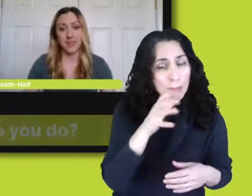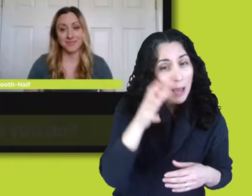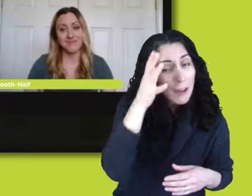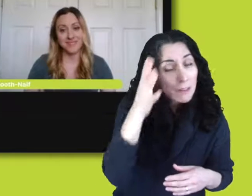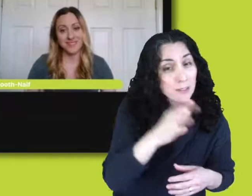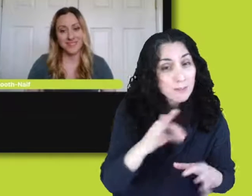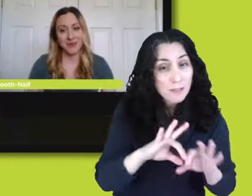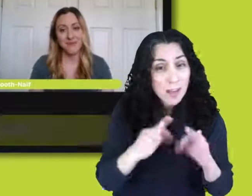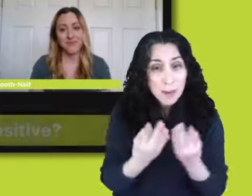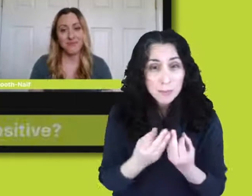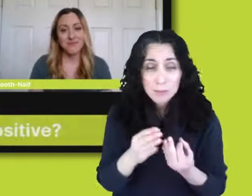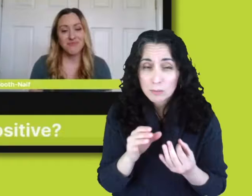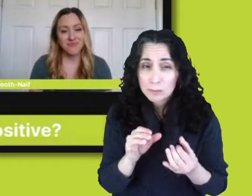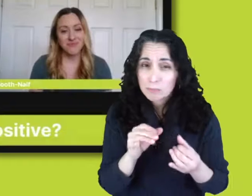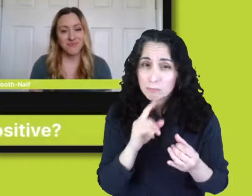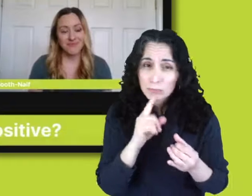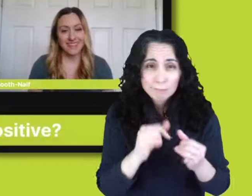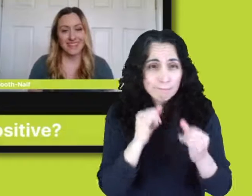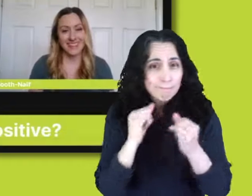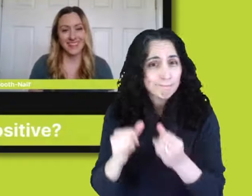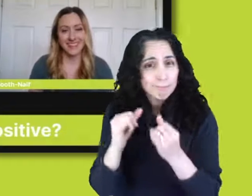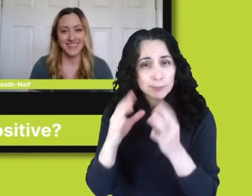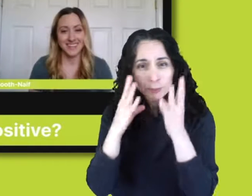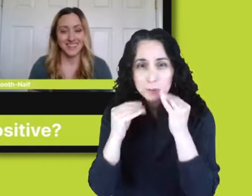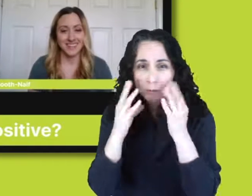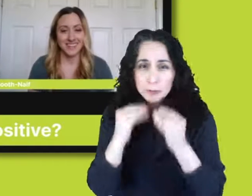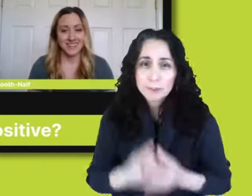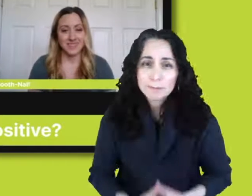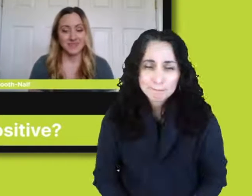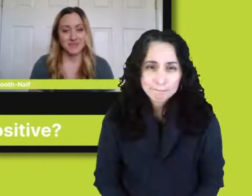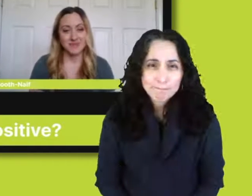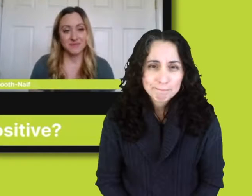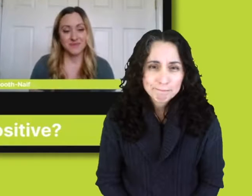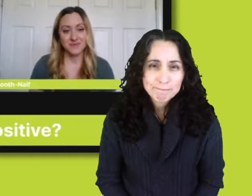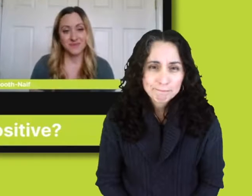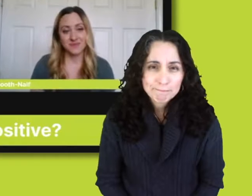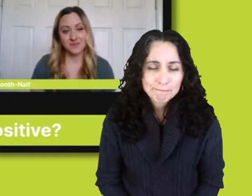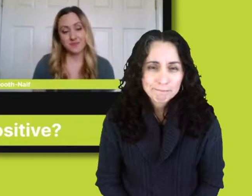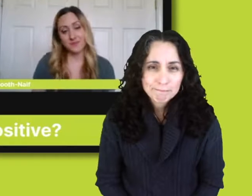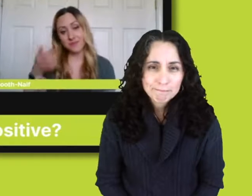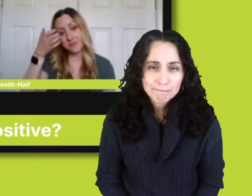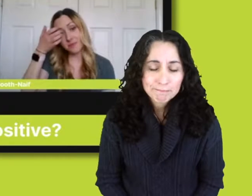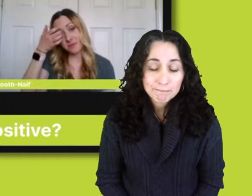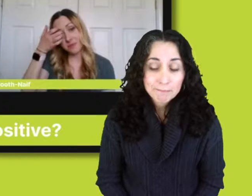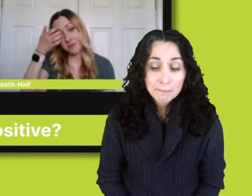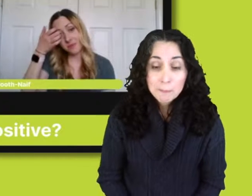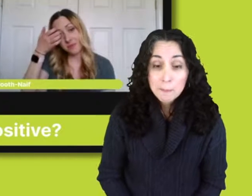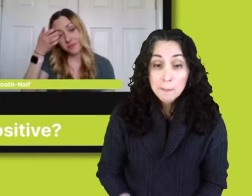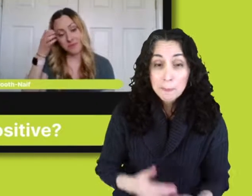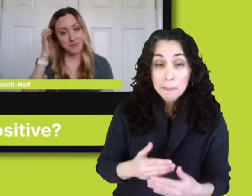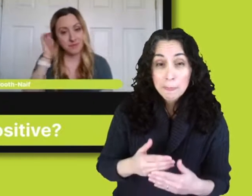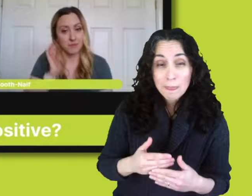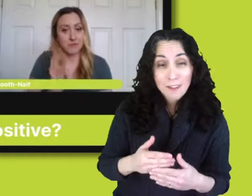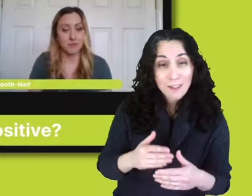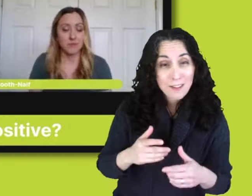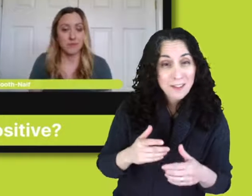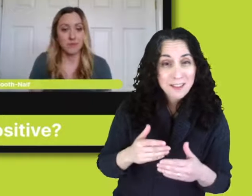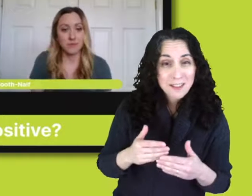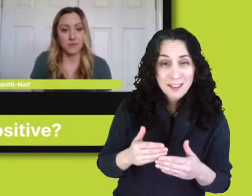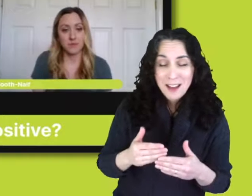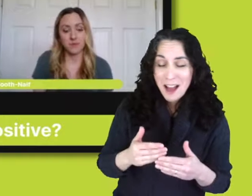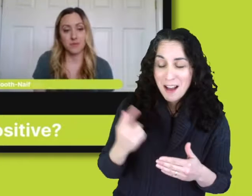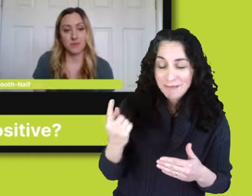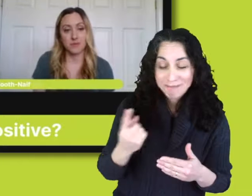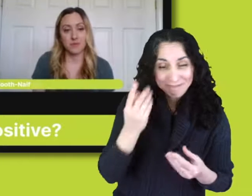same thing. I love that. Actually, before we go to the next question, I just want to take this time to say I'm